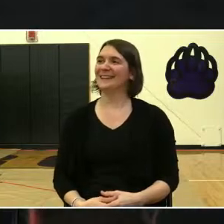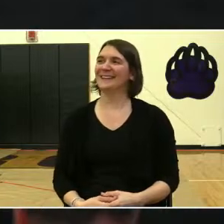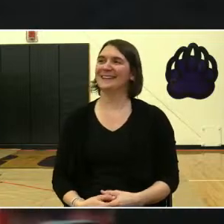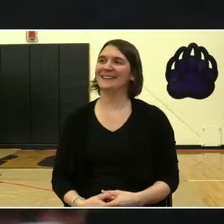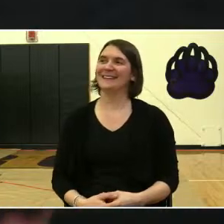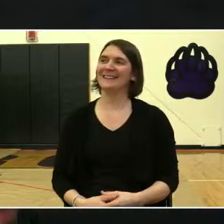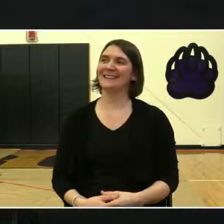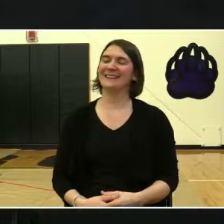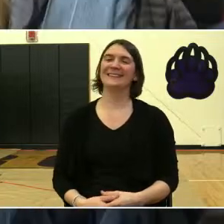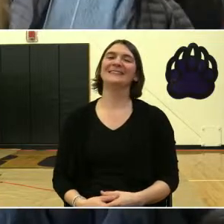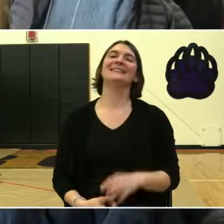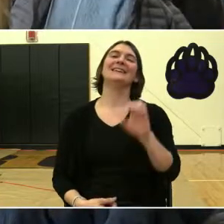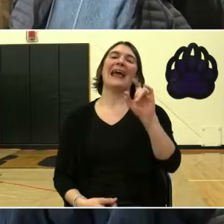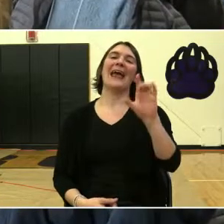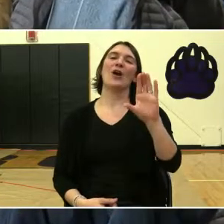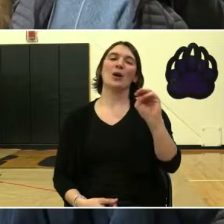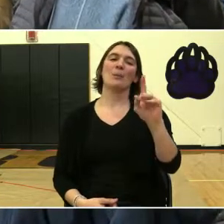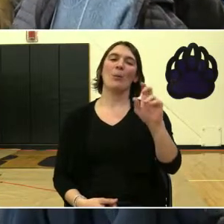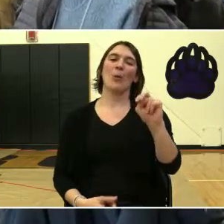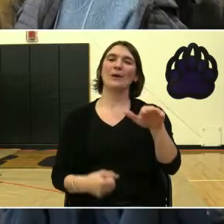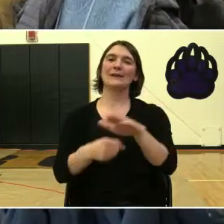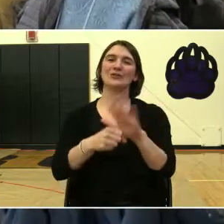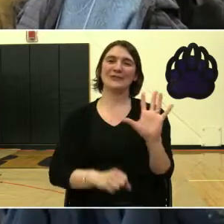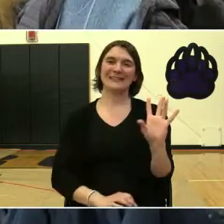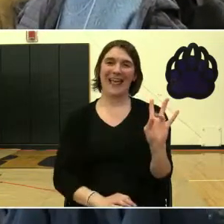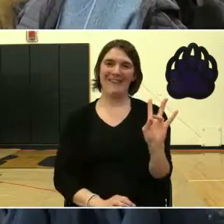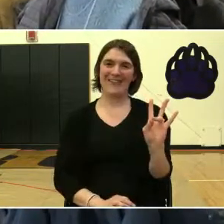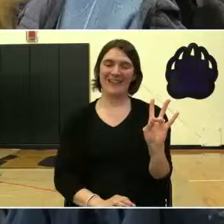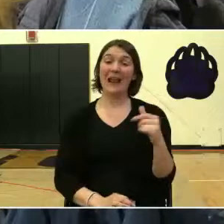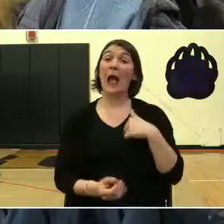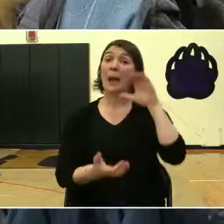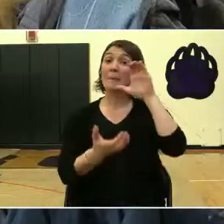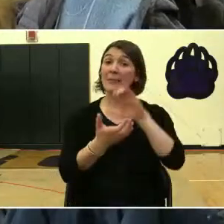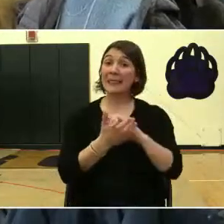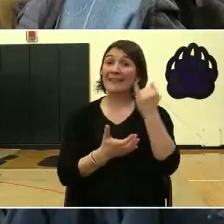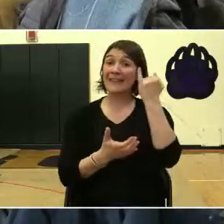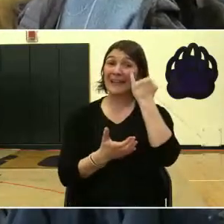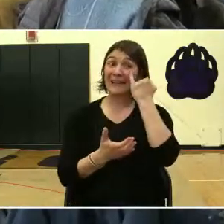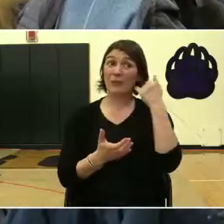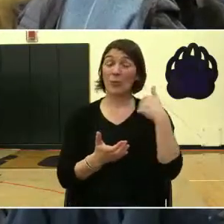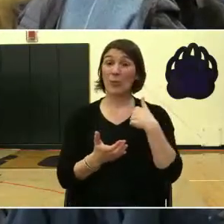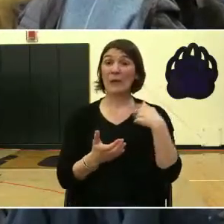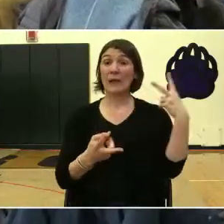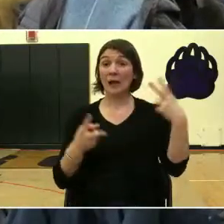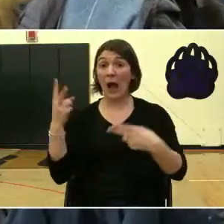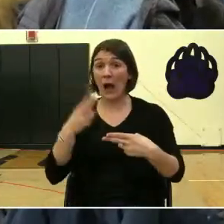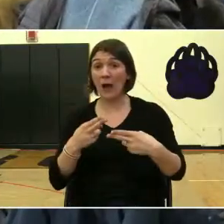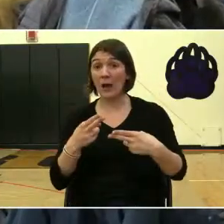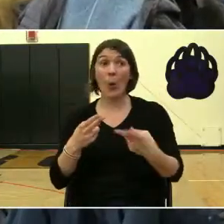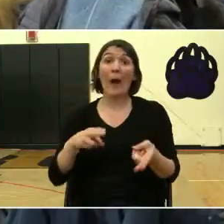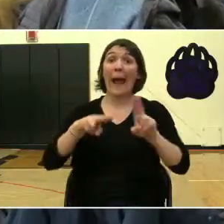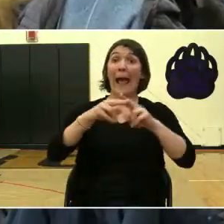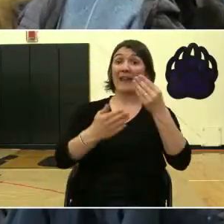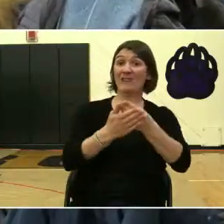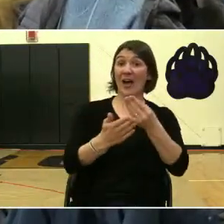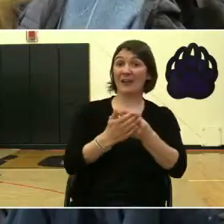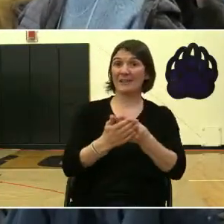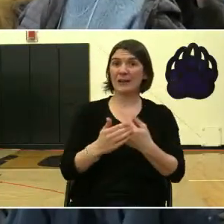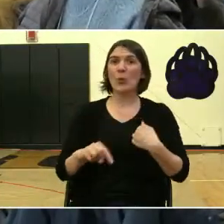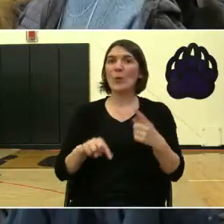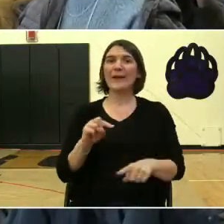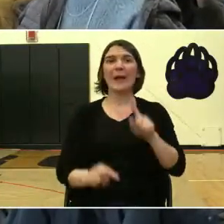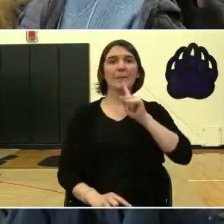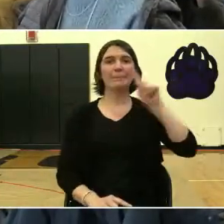Morton Rick Morton district 7 I believe that if we try to cut funds or add funds we cannot